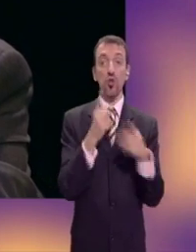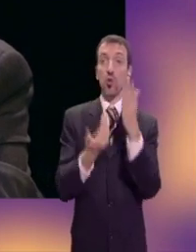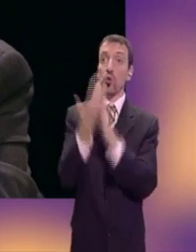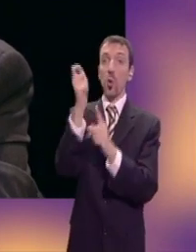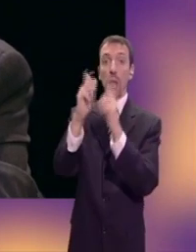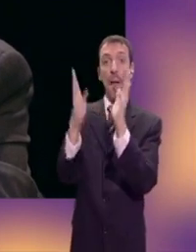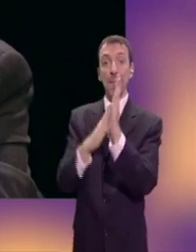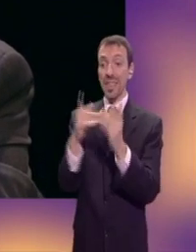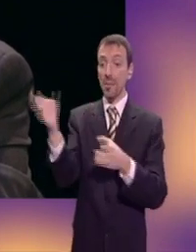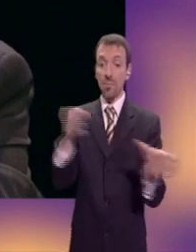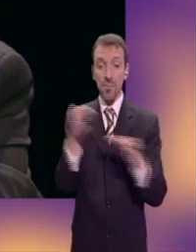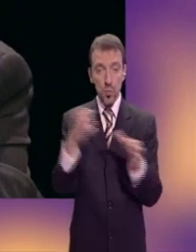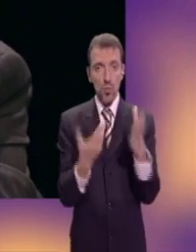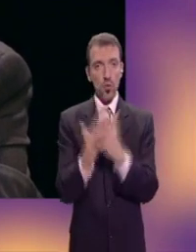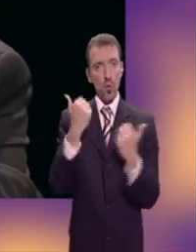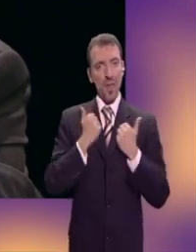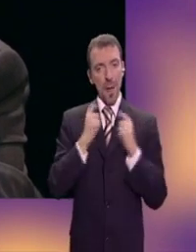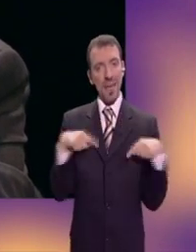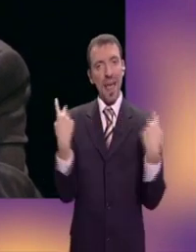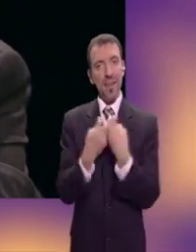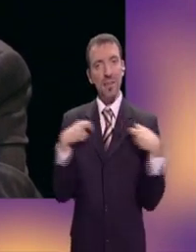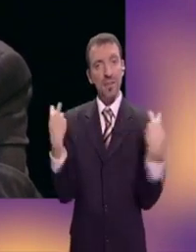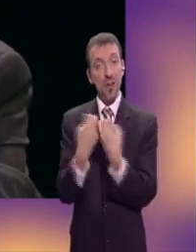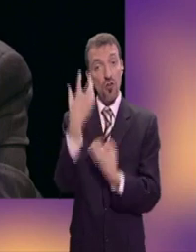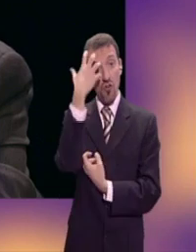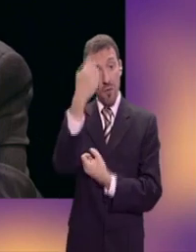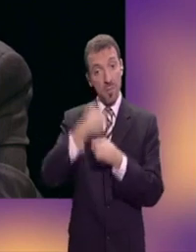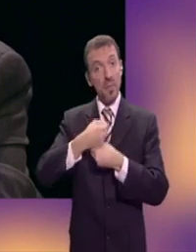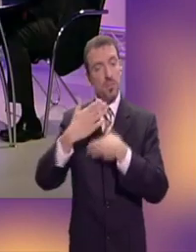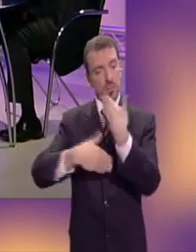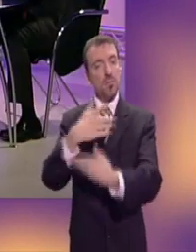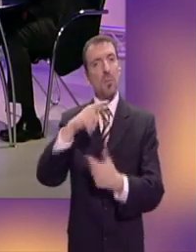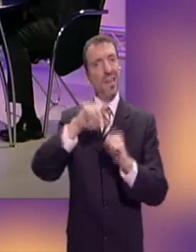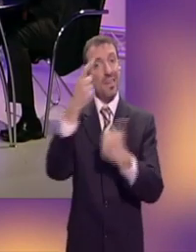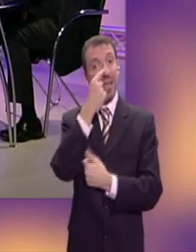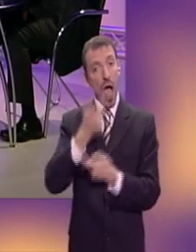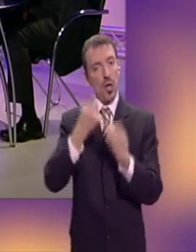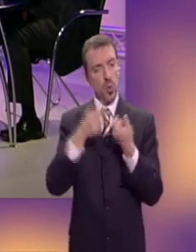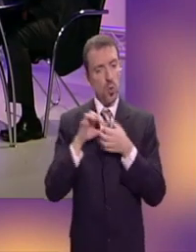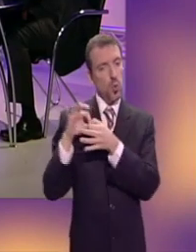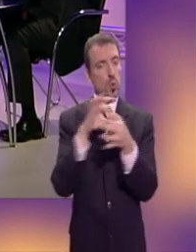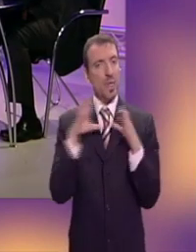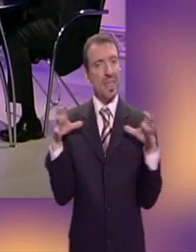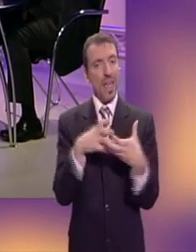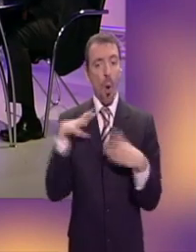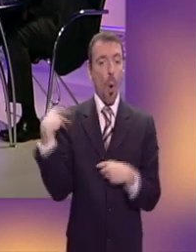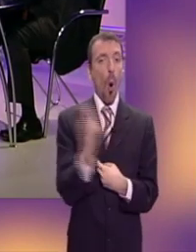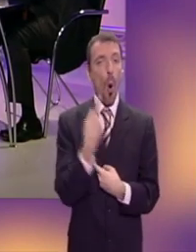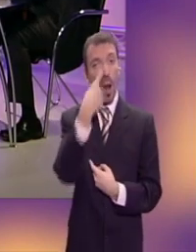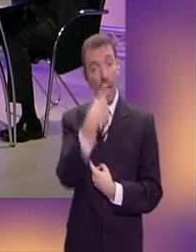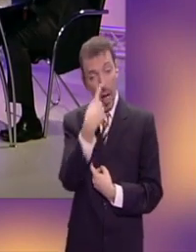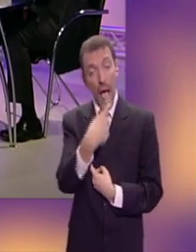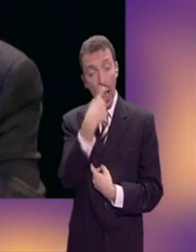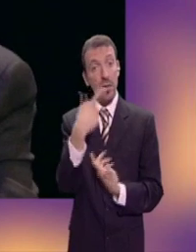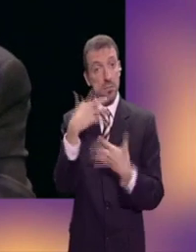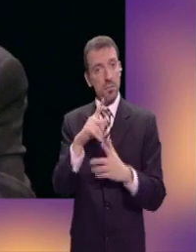people from different things, and if he's having a cabinet government, he's got every good chance of keeping their unity because they all have their capacity